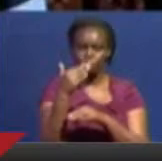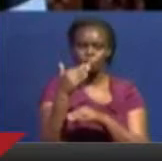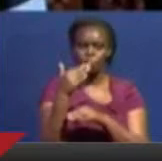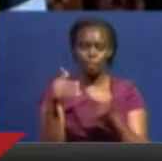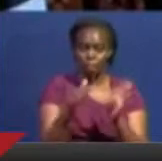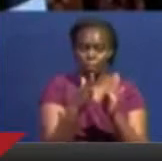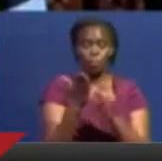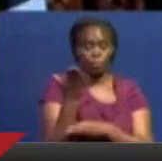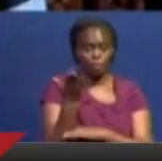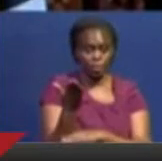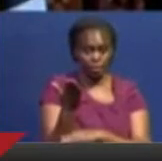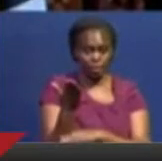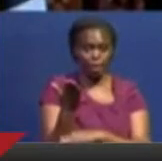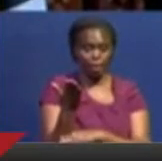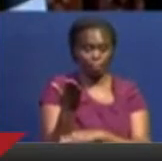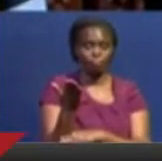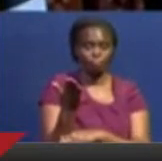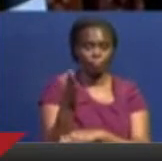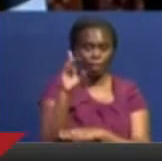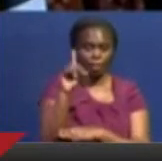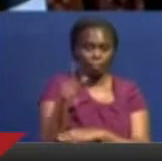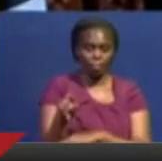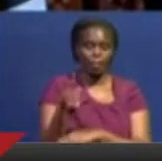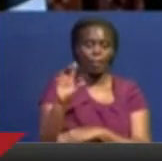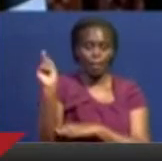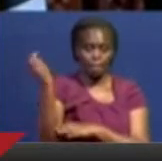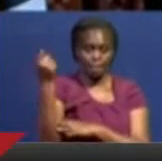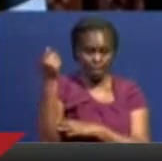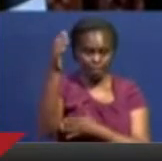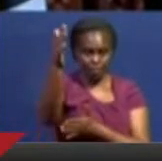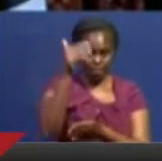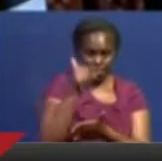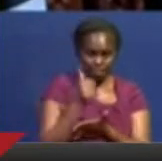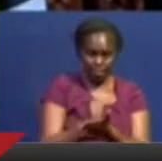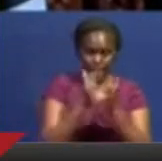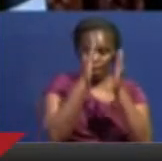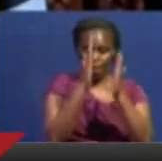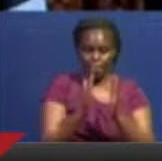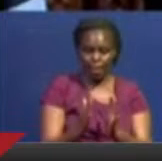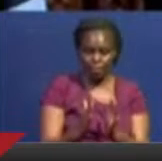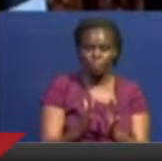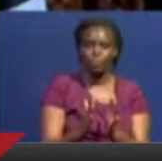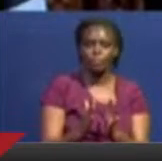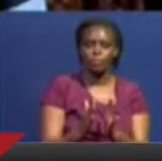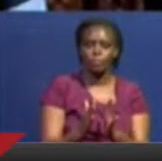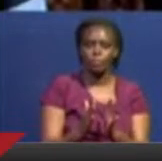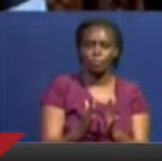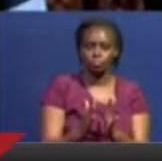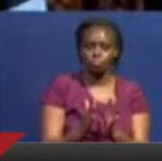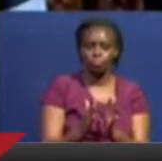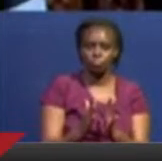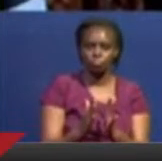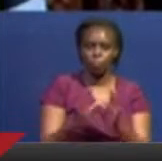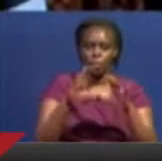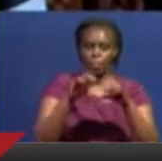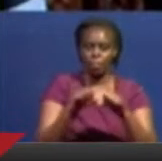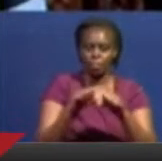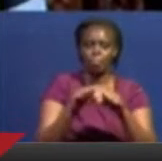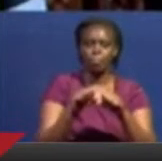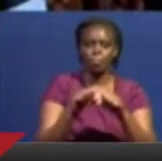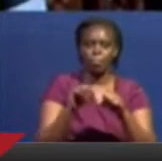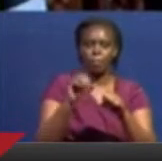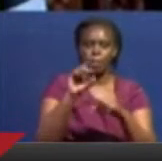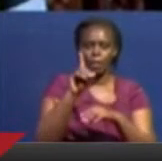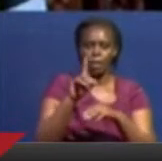in the office of the Deputy President arises, the President shall nominate a person to fill the vacancy and the National